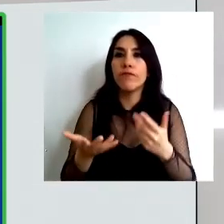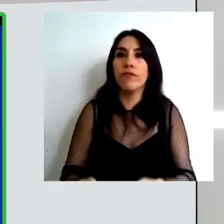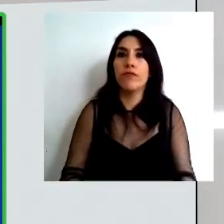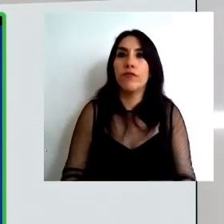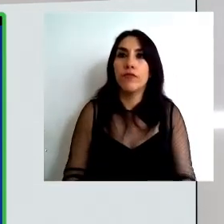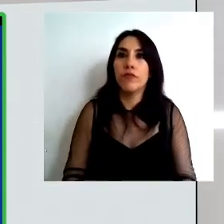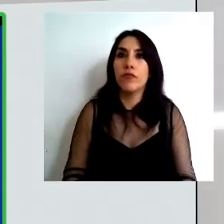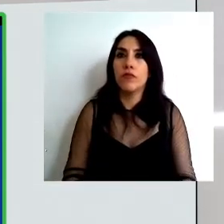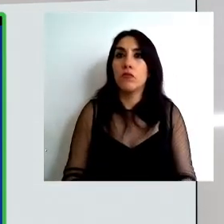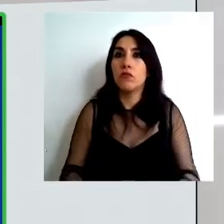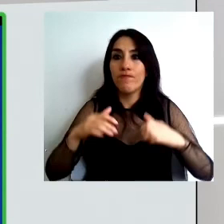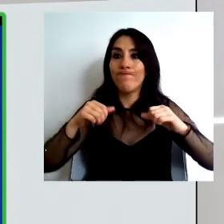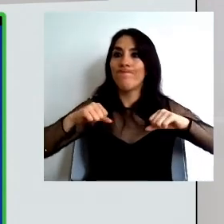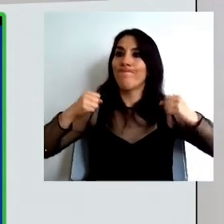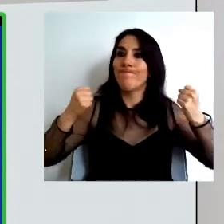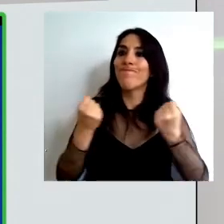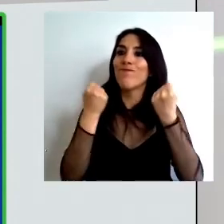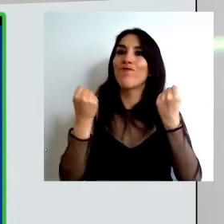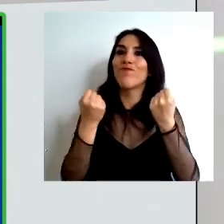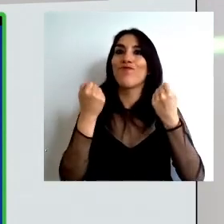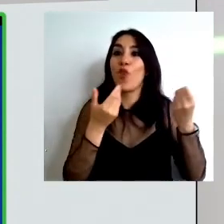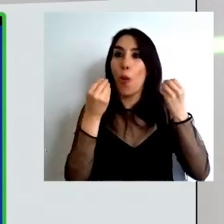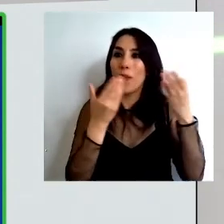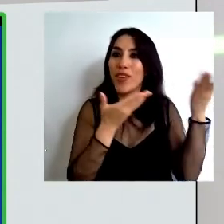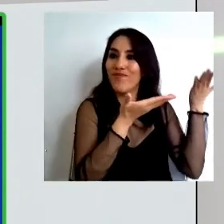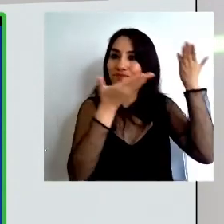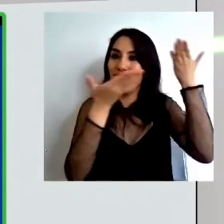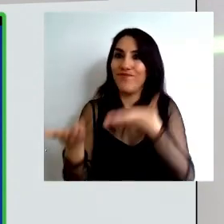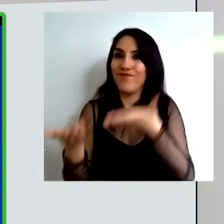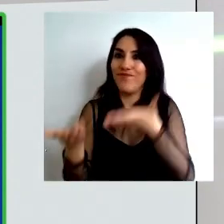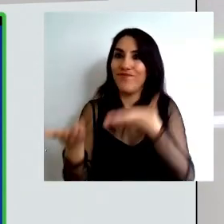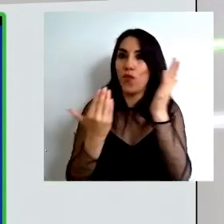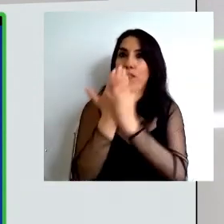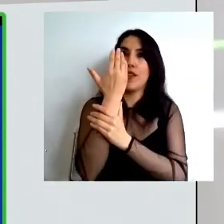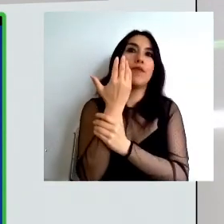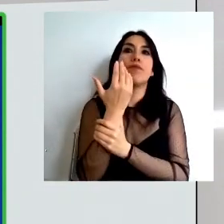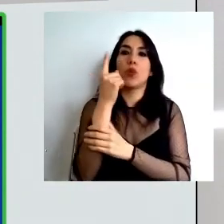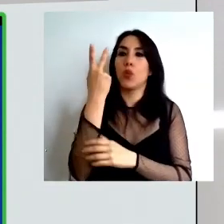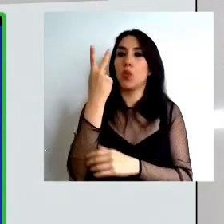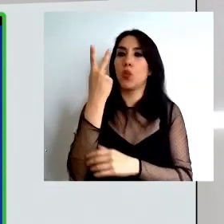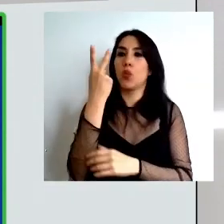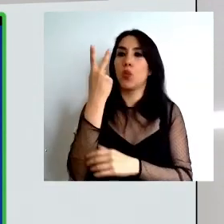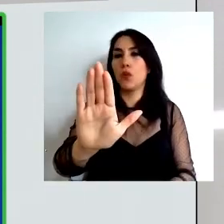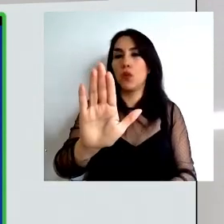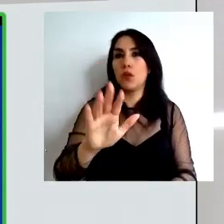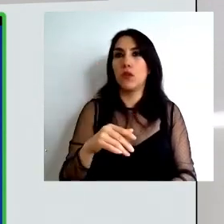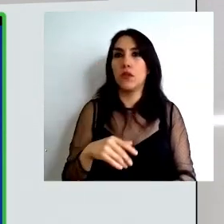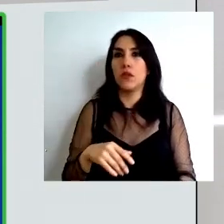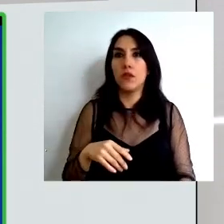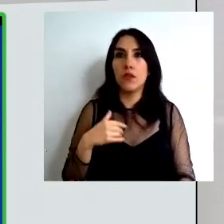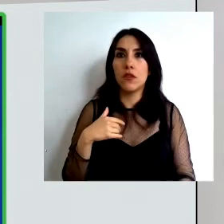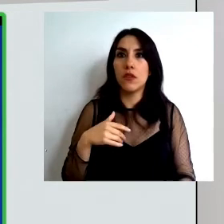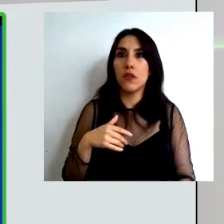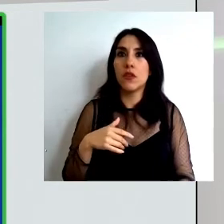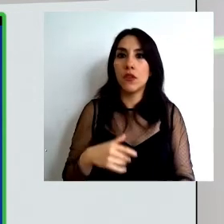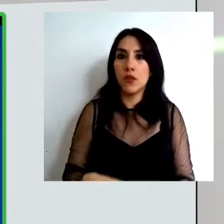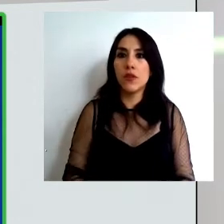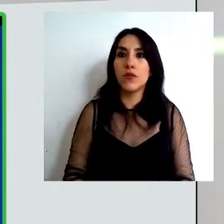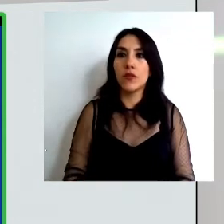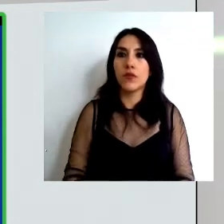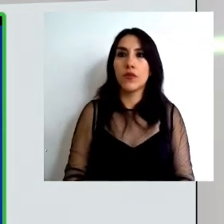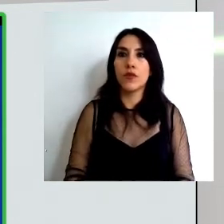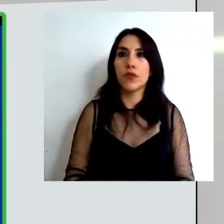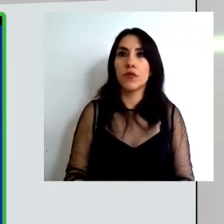you engaging with the necessary various types of stakeholders in your